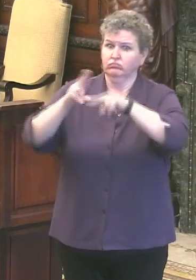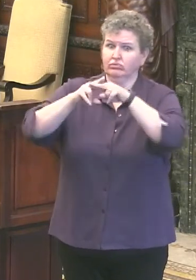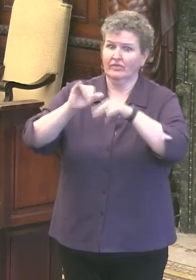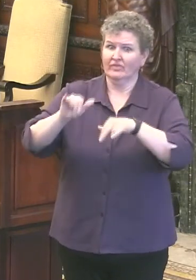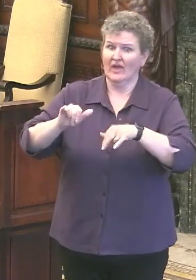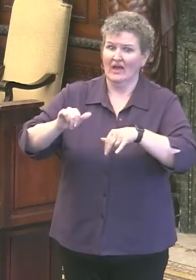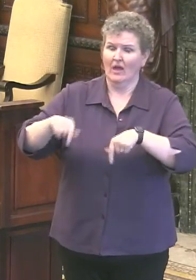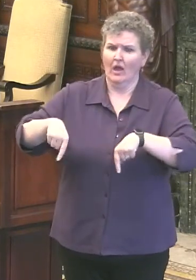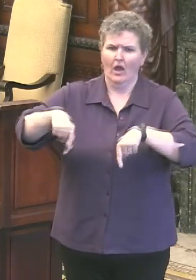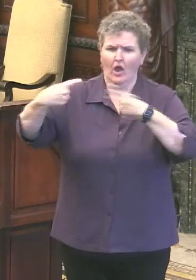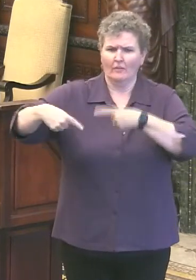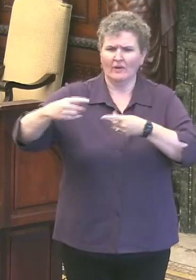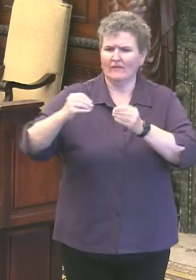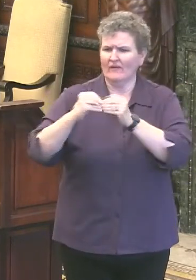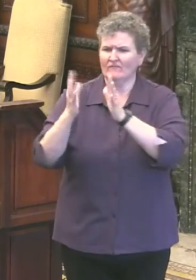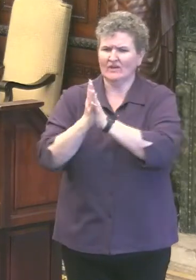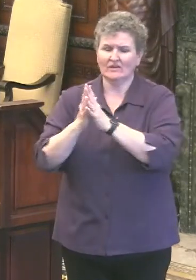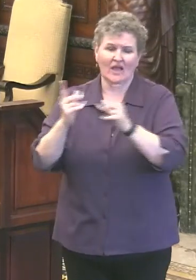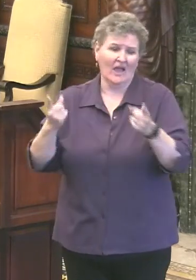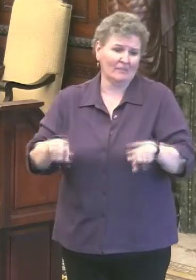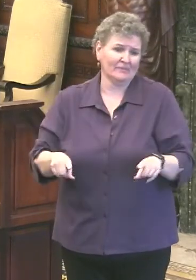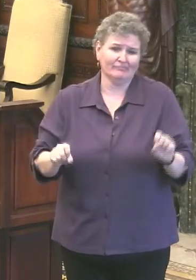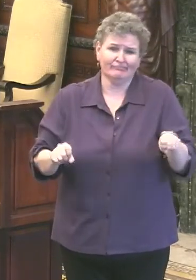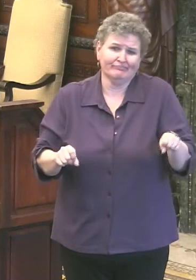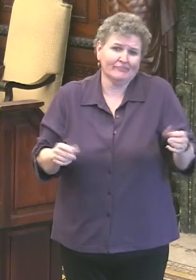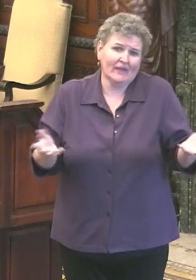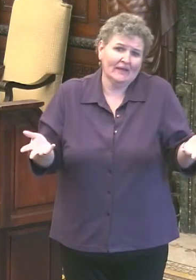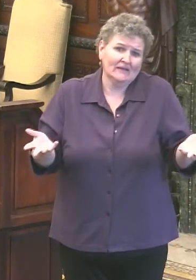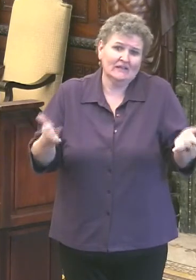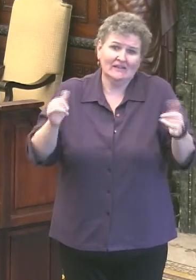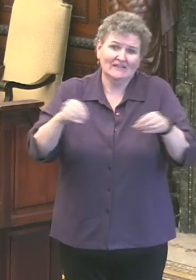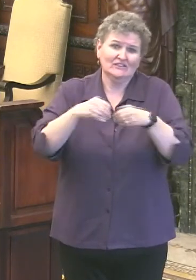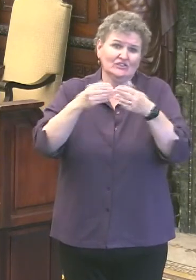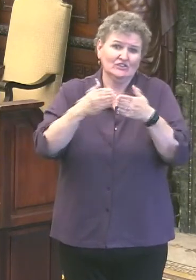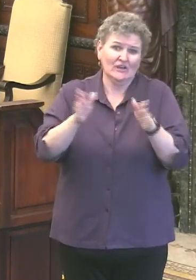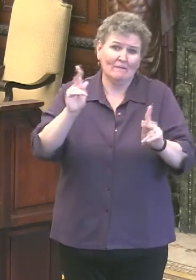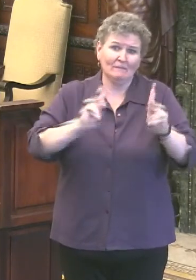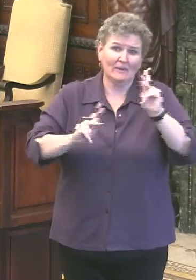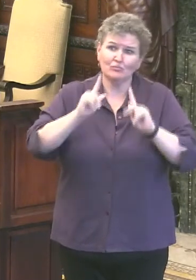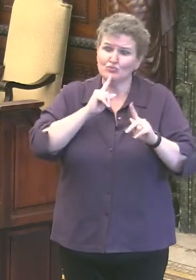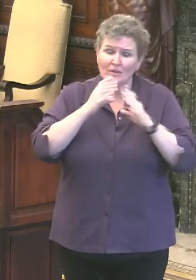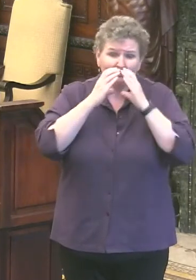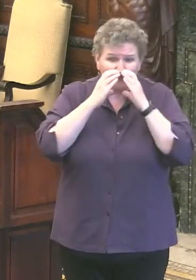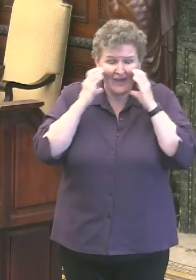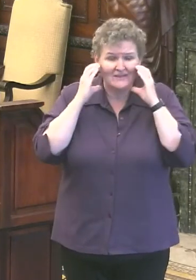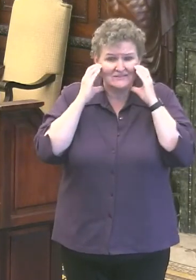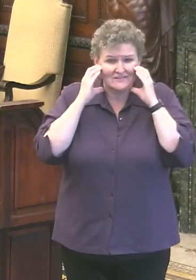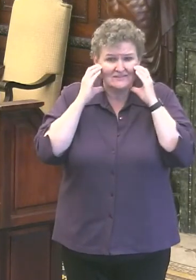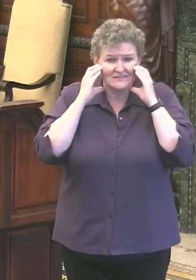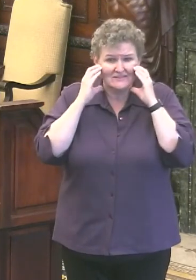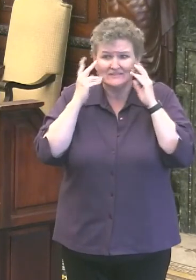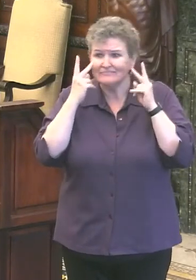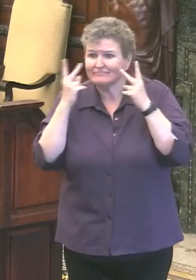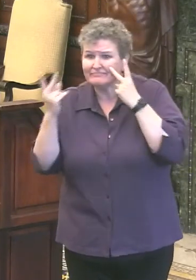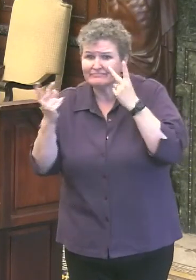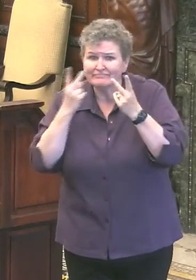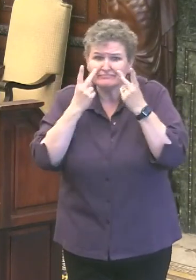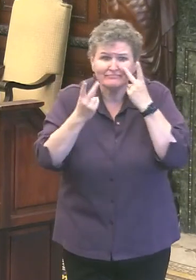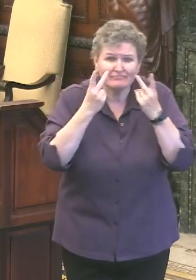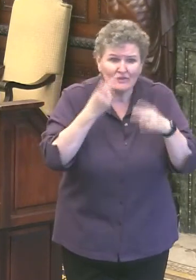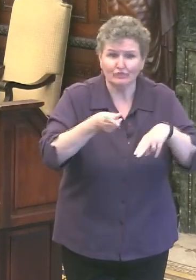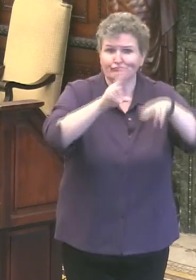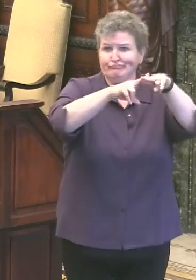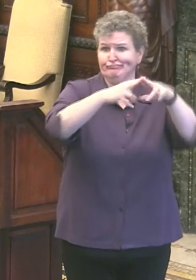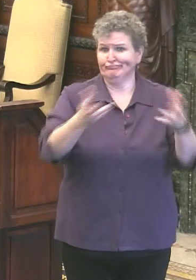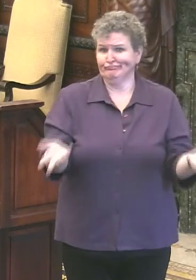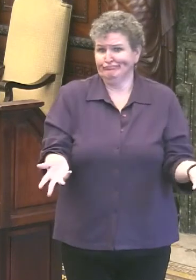and confrontations happen. In general, the majority of people are wearing masks. That number, we hope, is increasing, and we think it can increase.